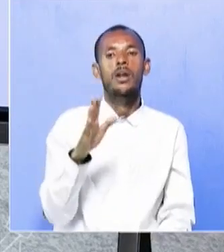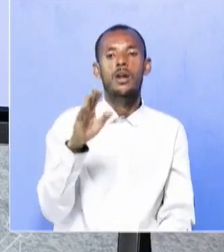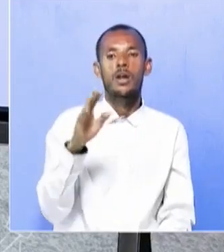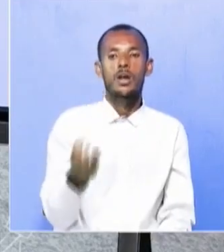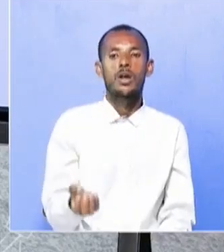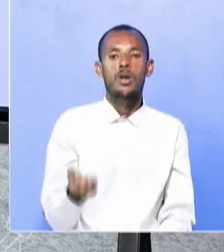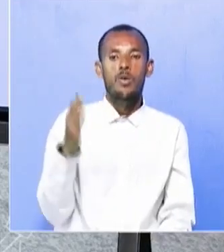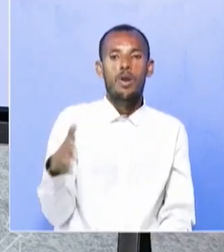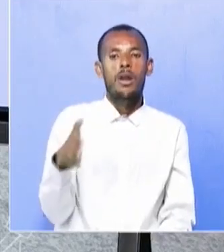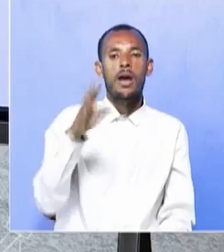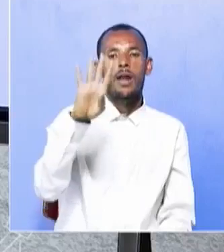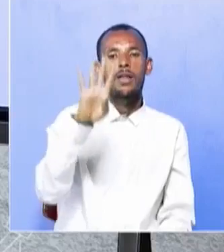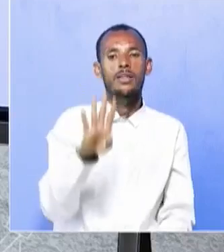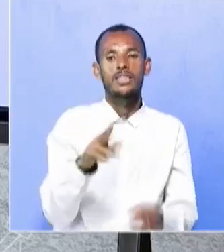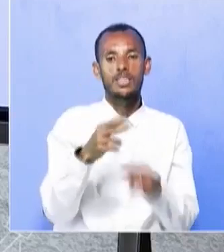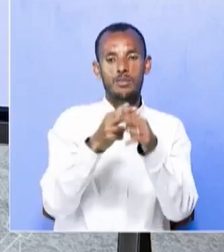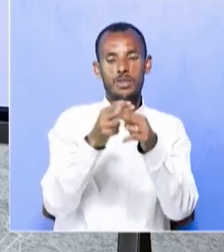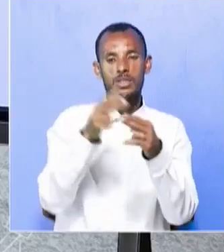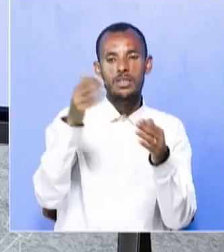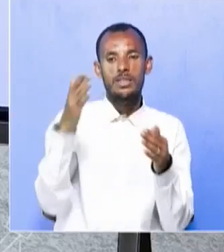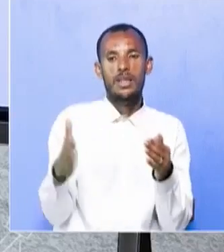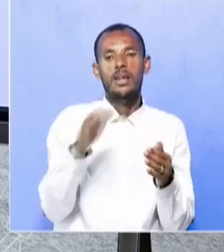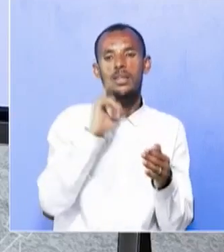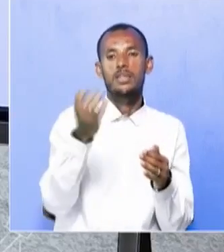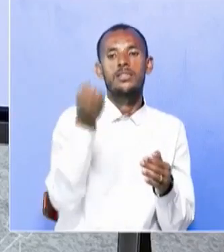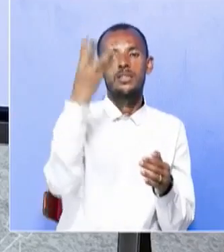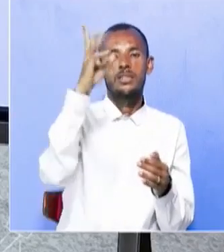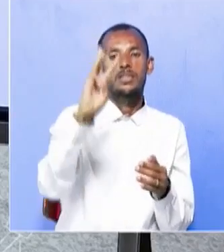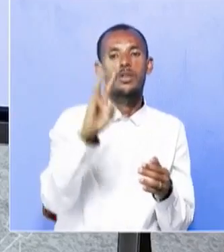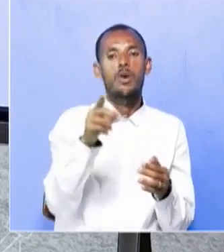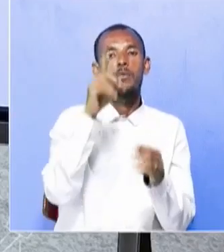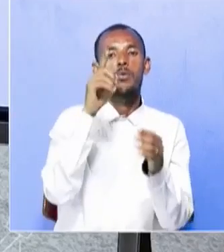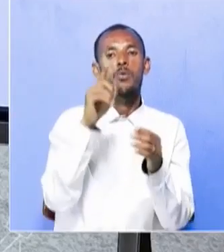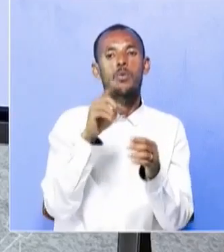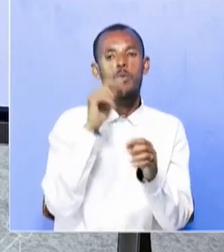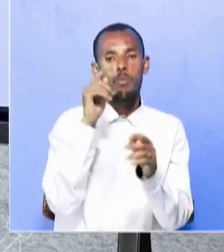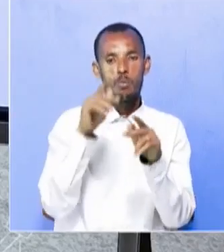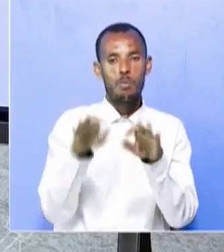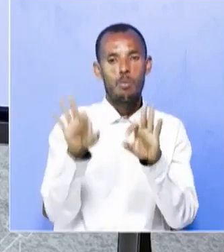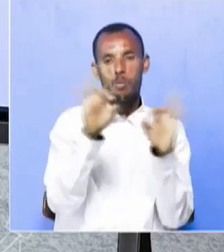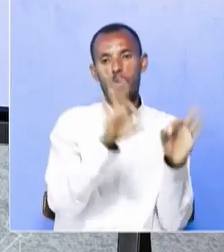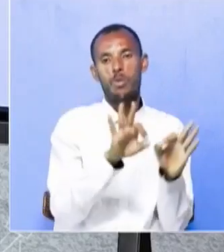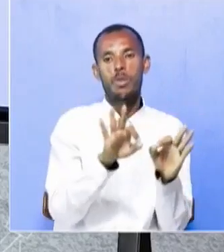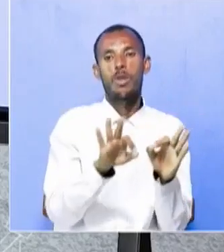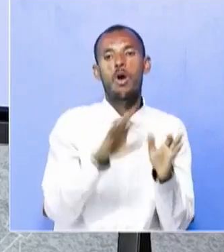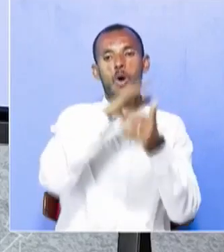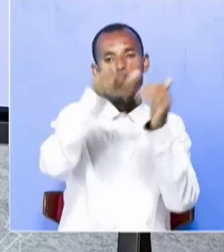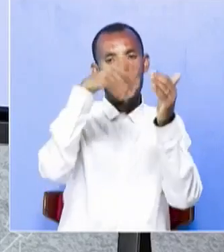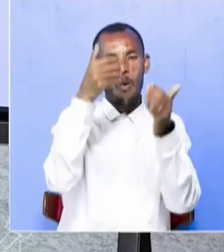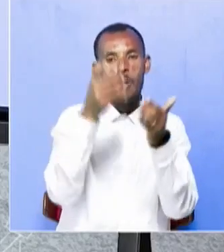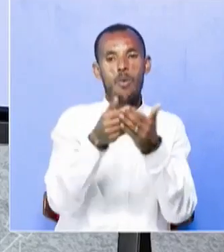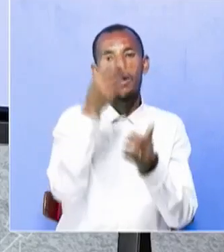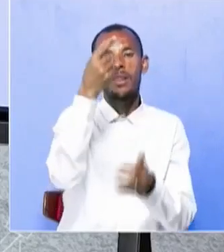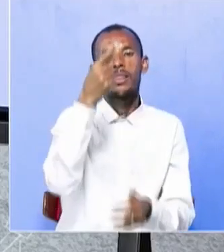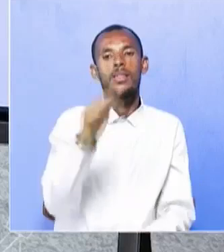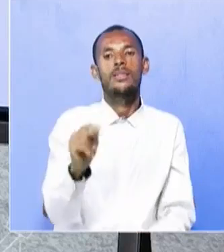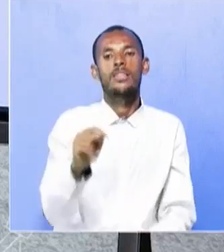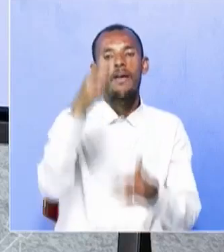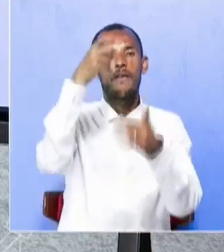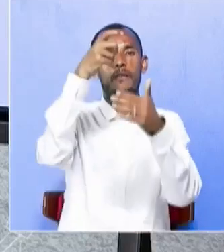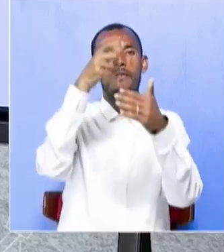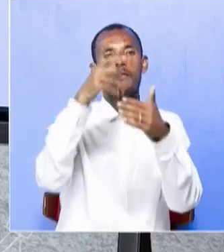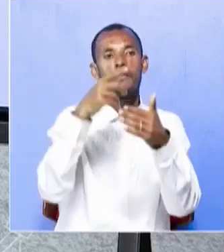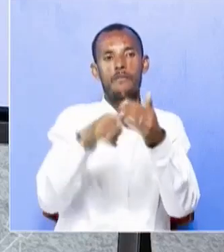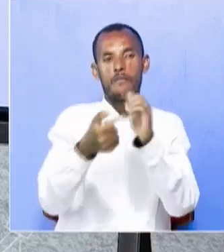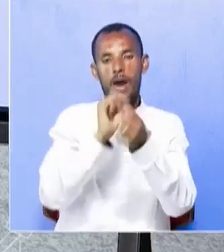the smallest side of that quadrilateral. So you have to properly put all the variables